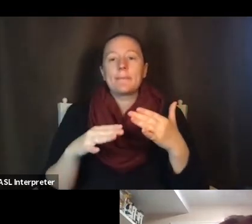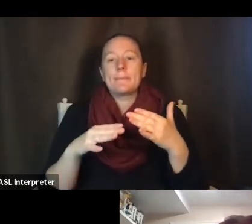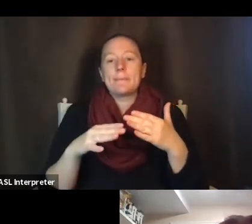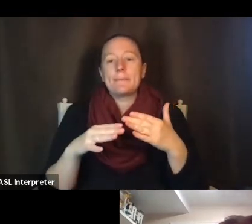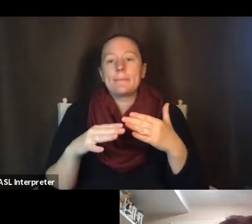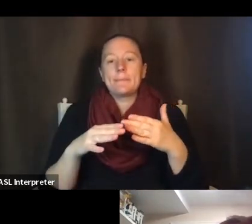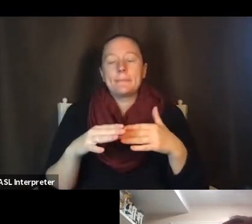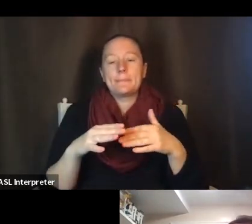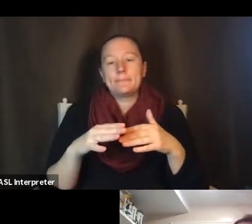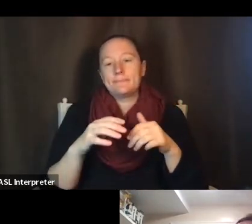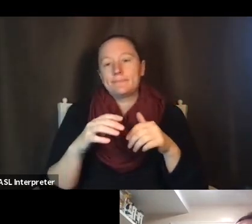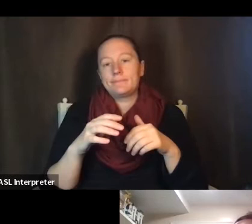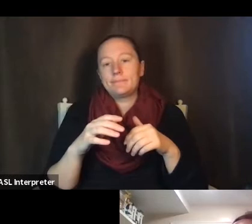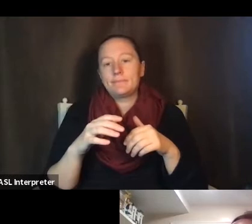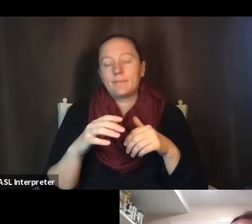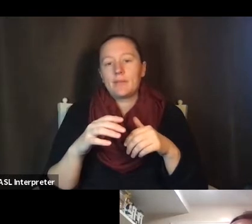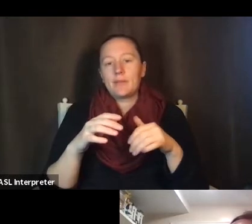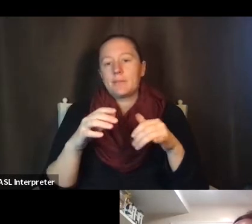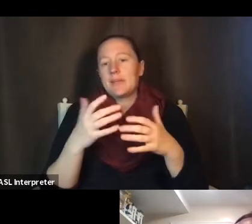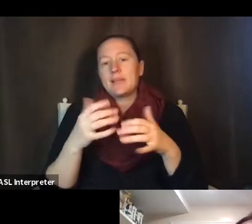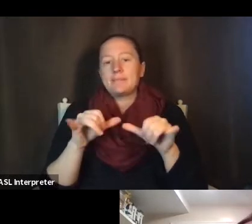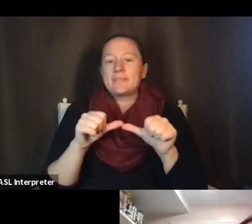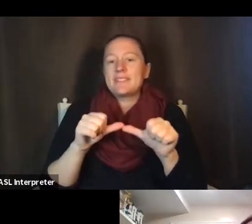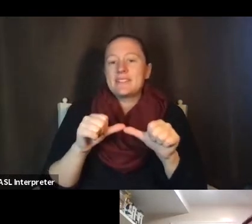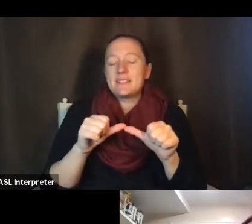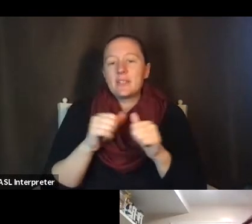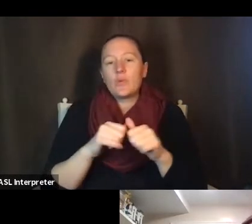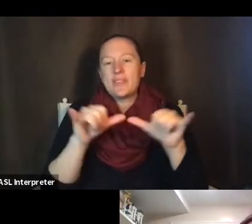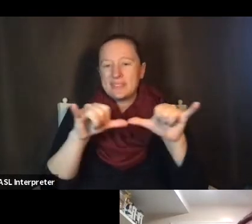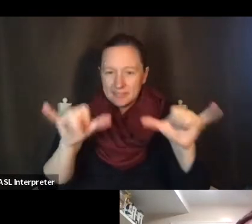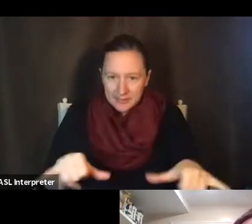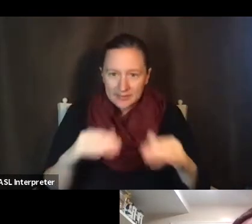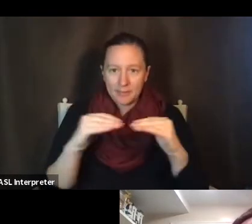of system level challenges that we're seeing.